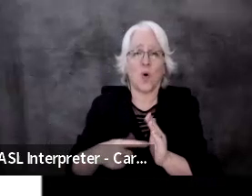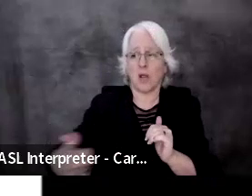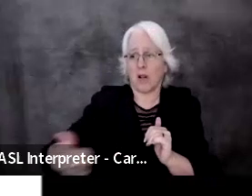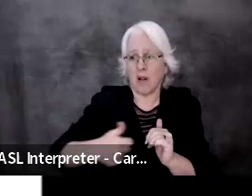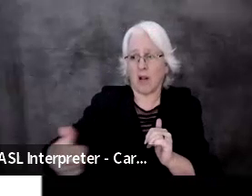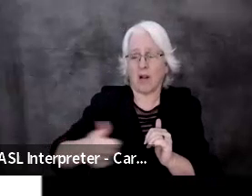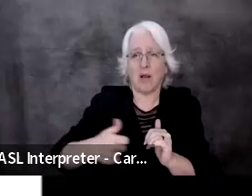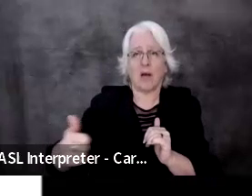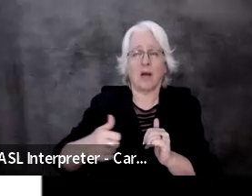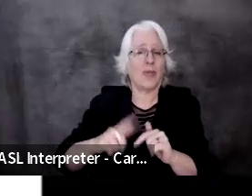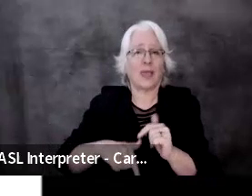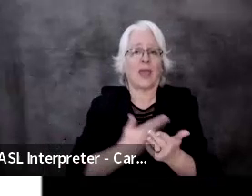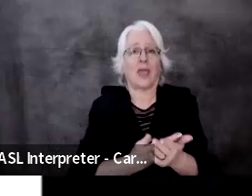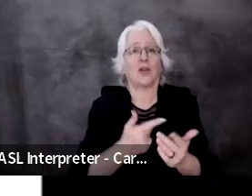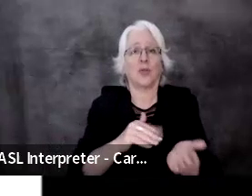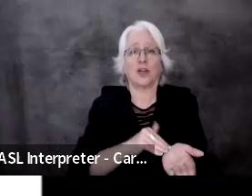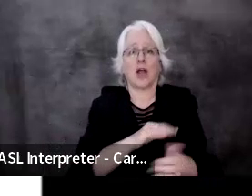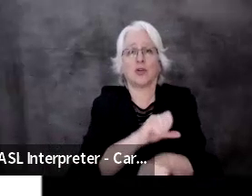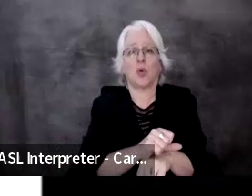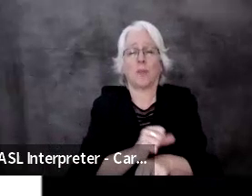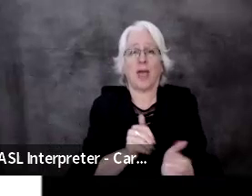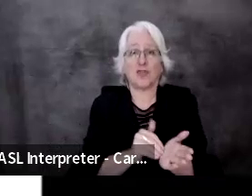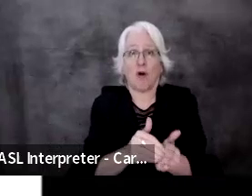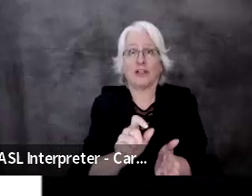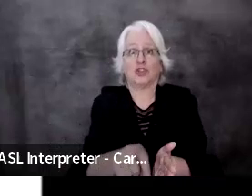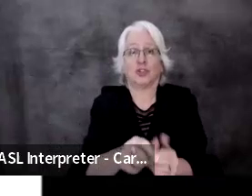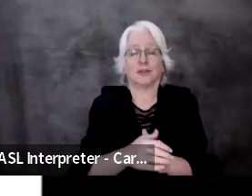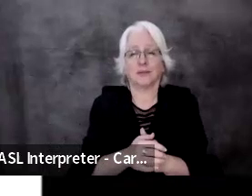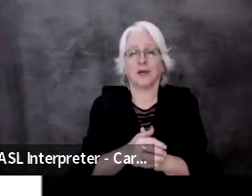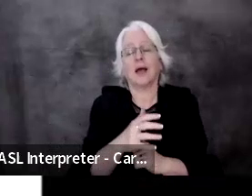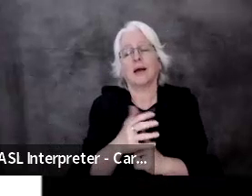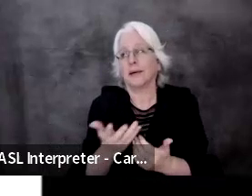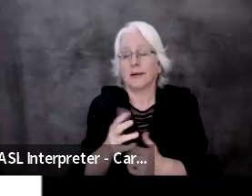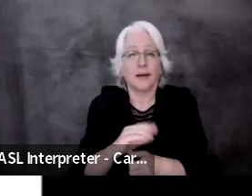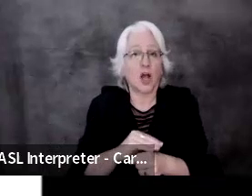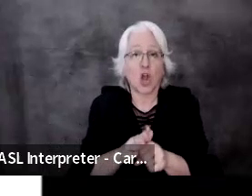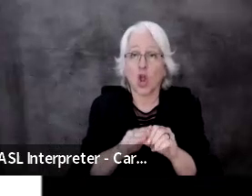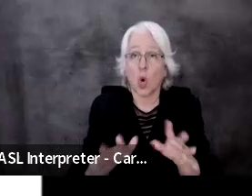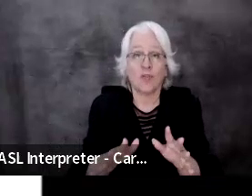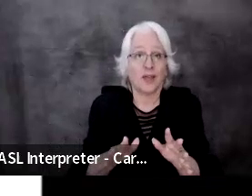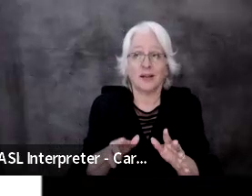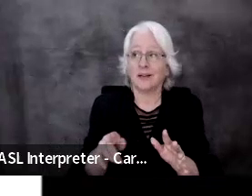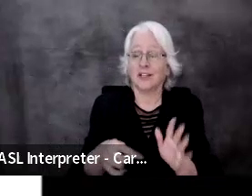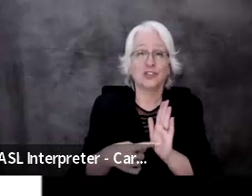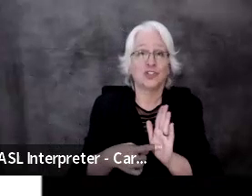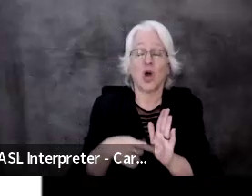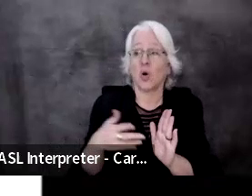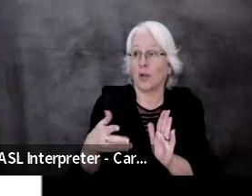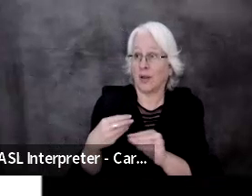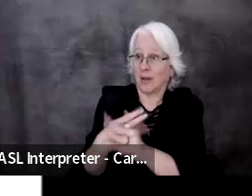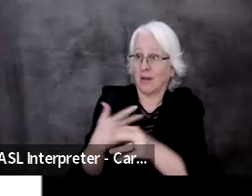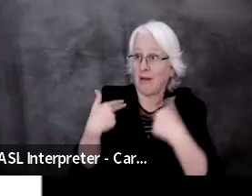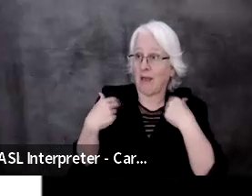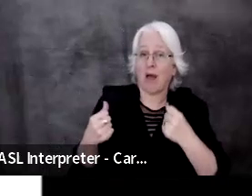doctor's appointment like they should. And again, COVID-19 proved this to be very valuable, and those things